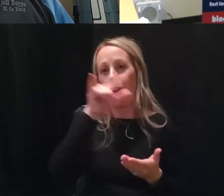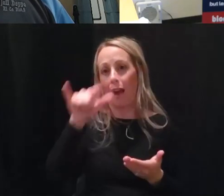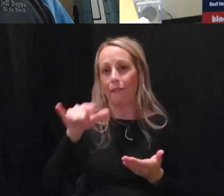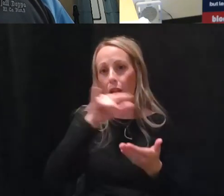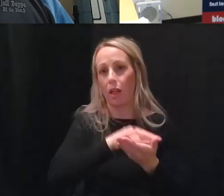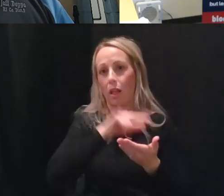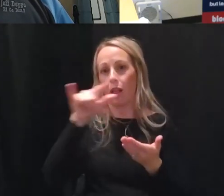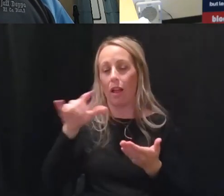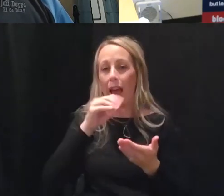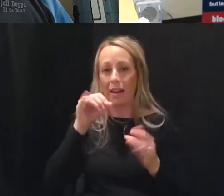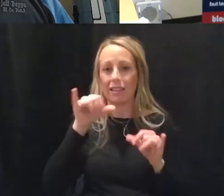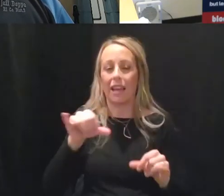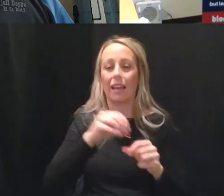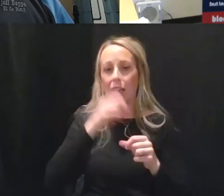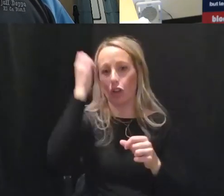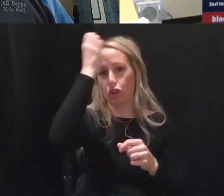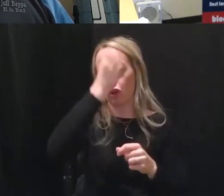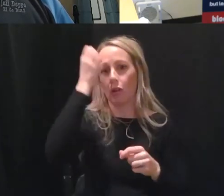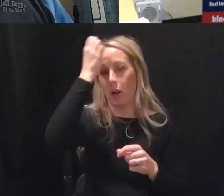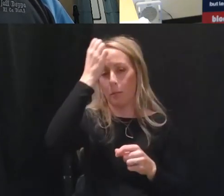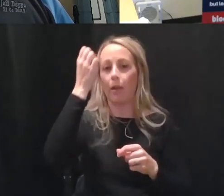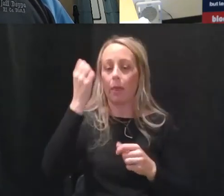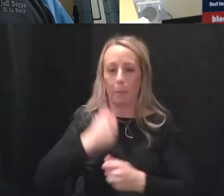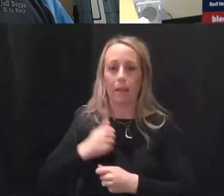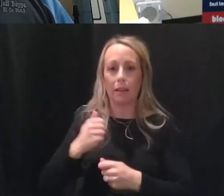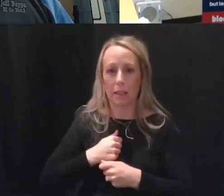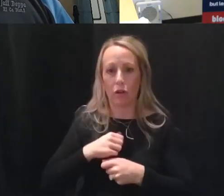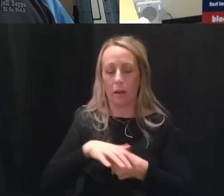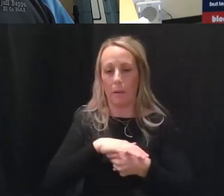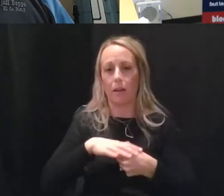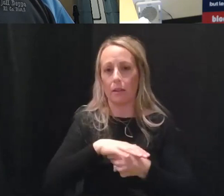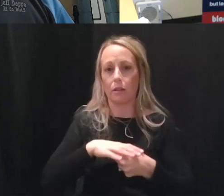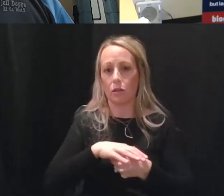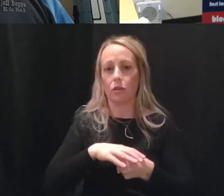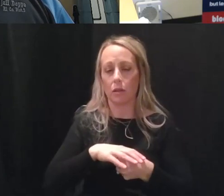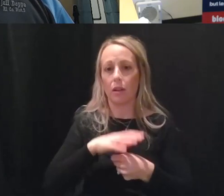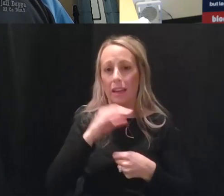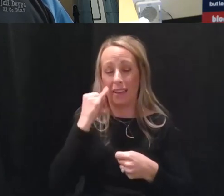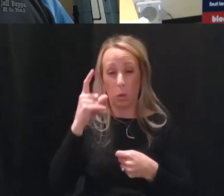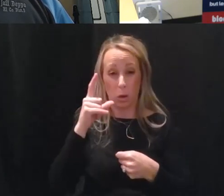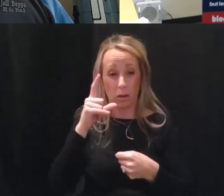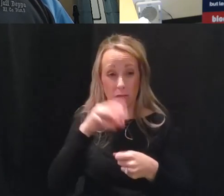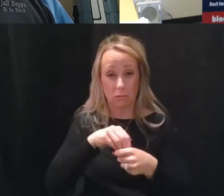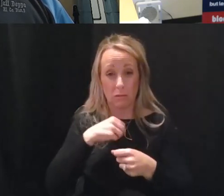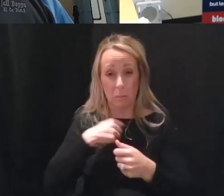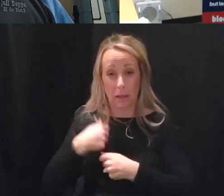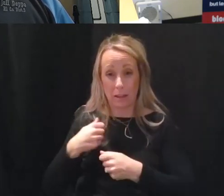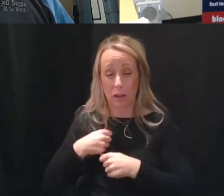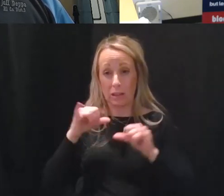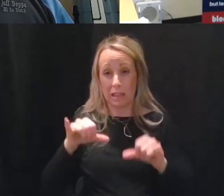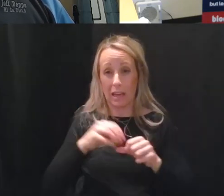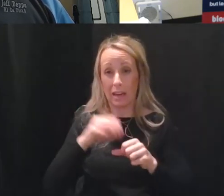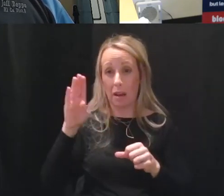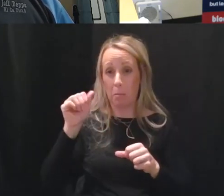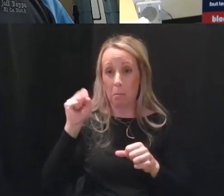at military bases, the exposure to Creutzfeldt-Jakob disease. If you were in the military and stayed at a base in Europe